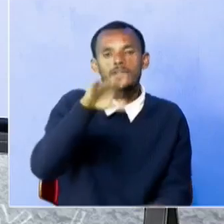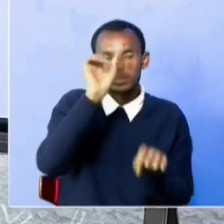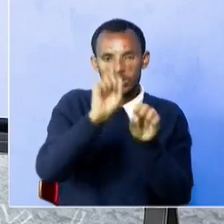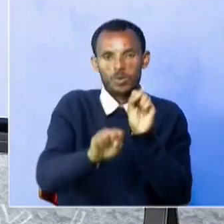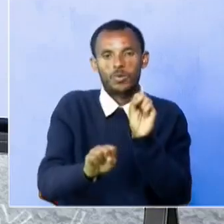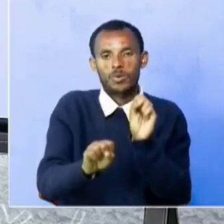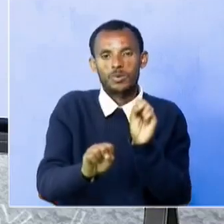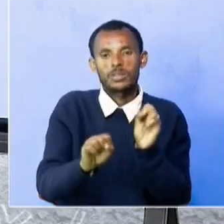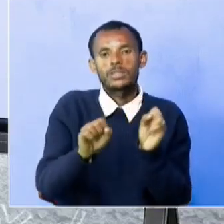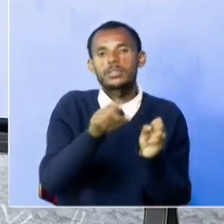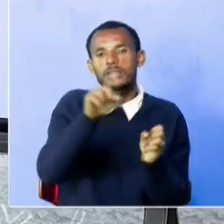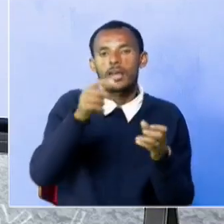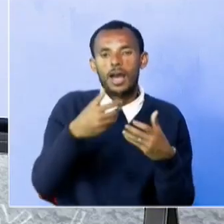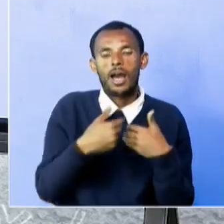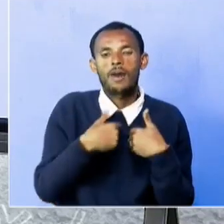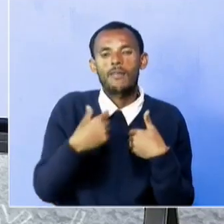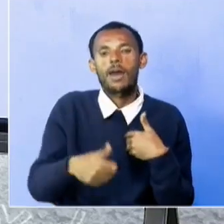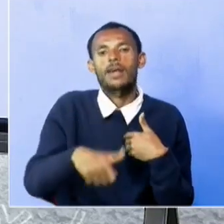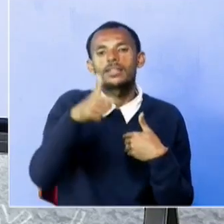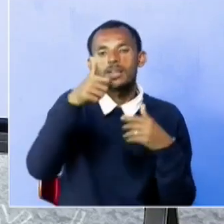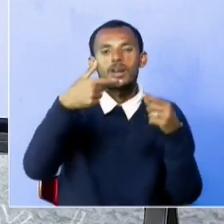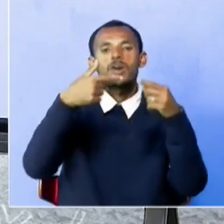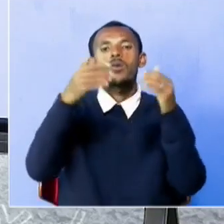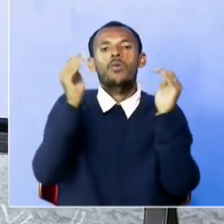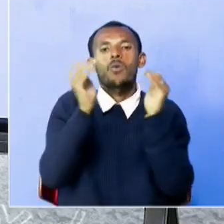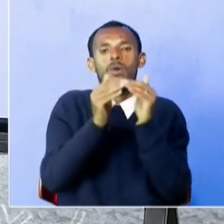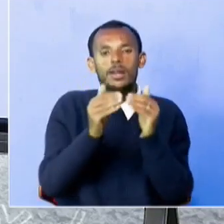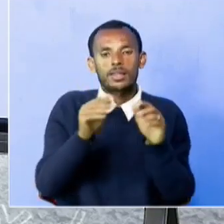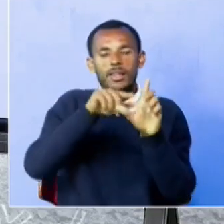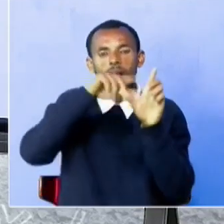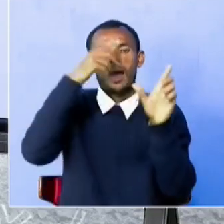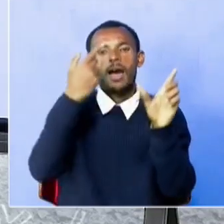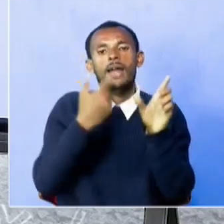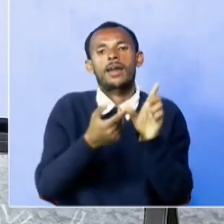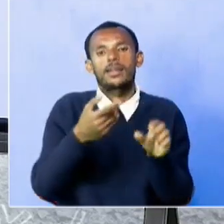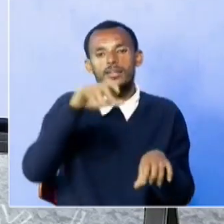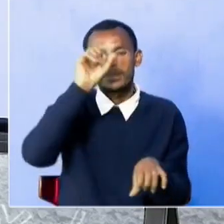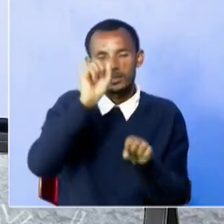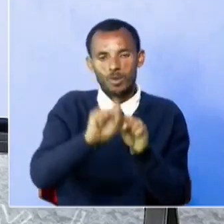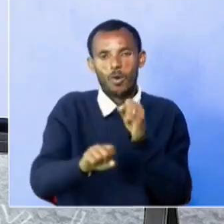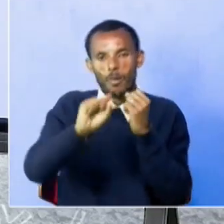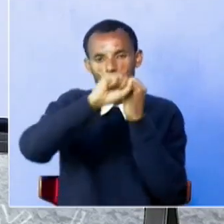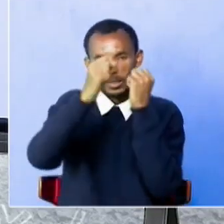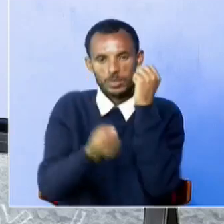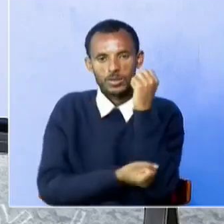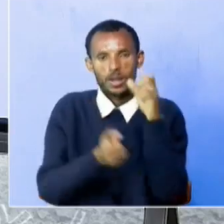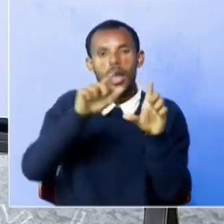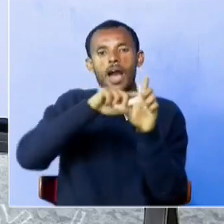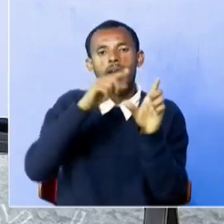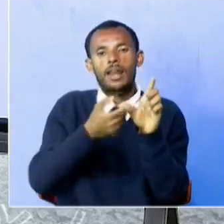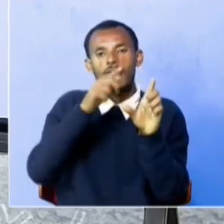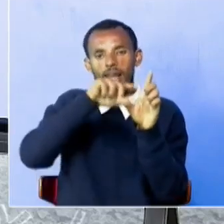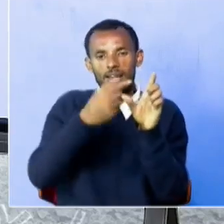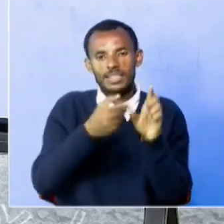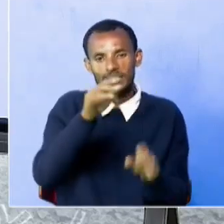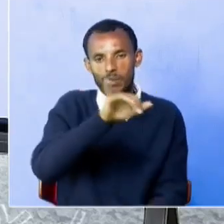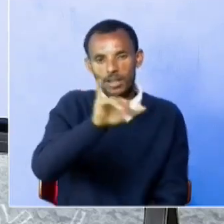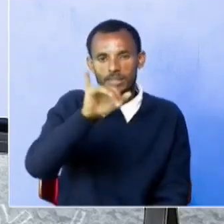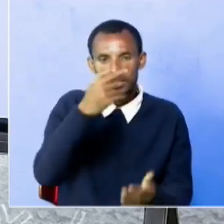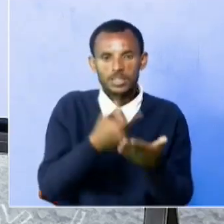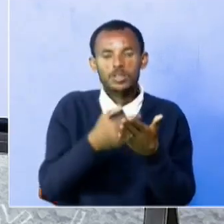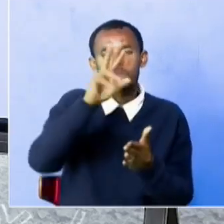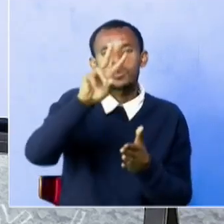So they have another congruent angles. Okay, so based on angle-angle similarity, these